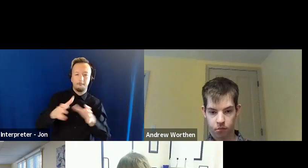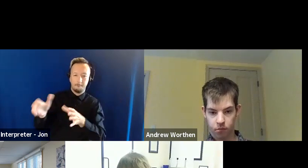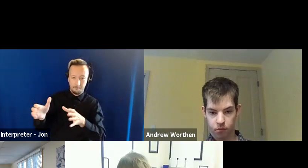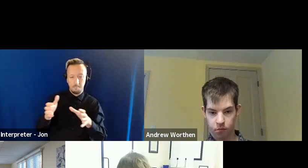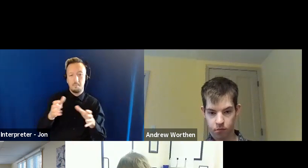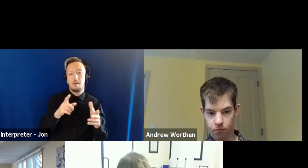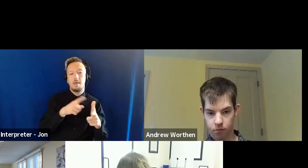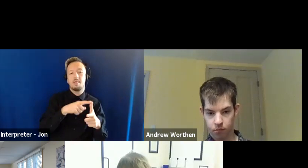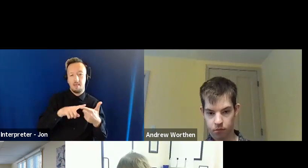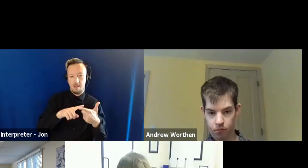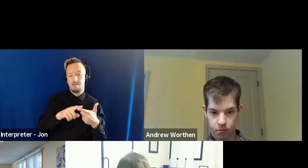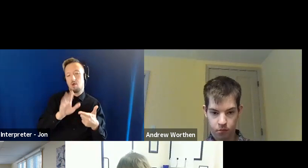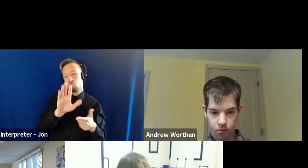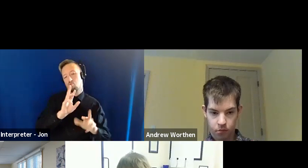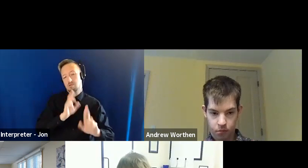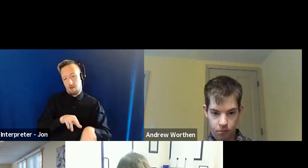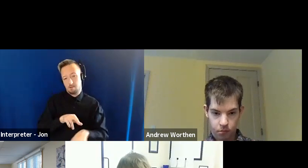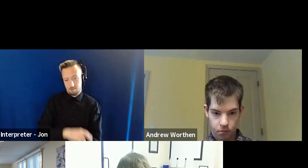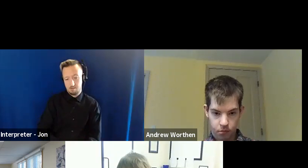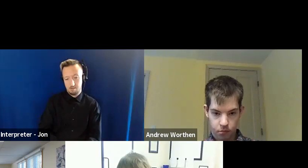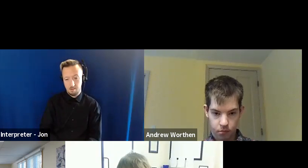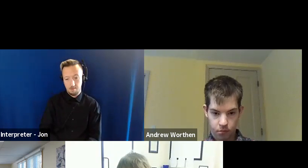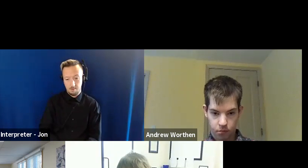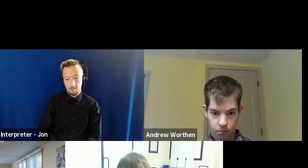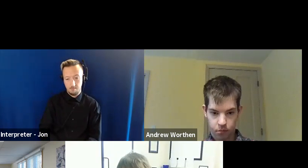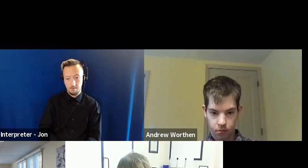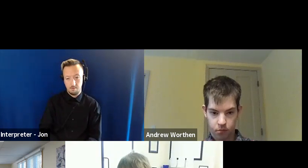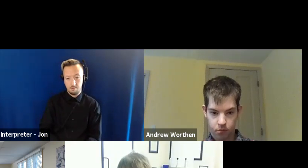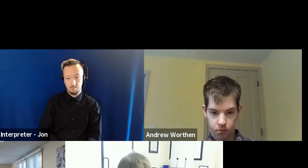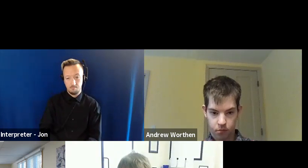you, hear your comment.